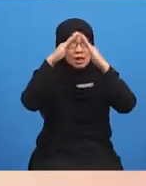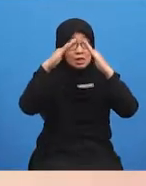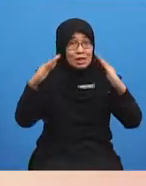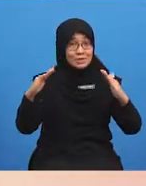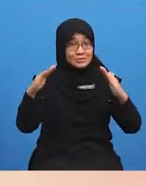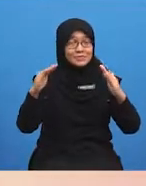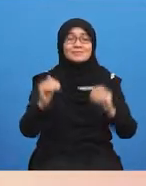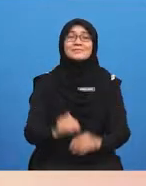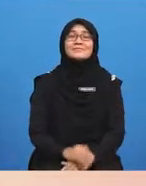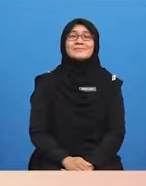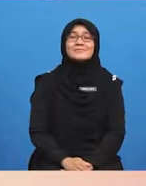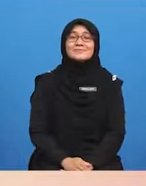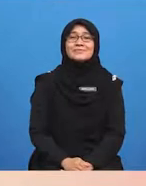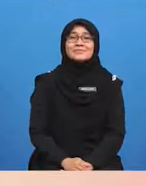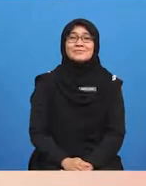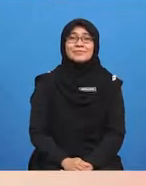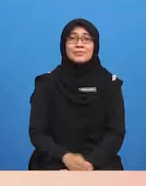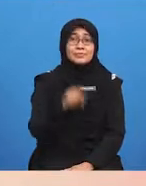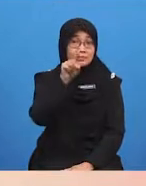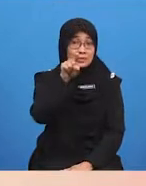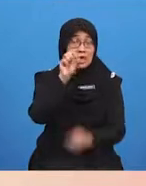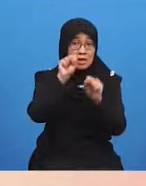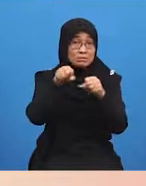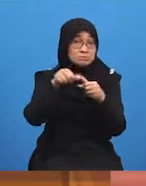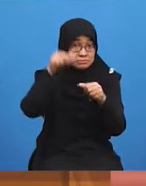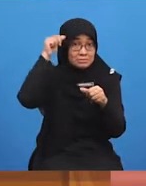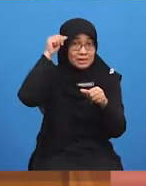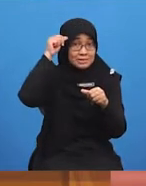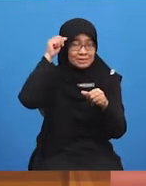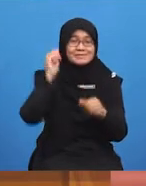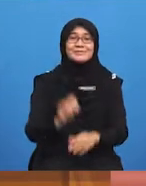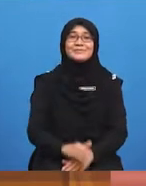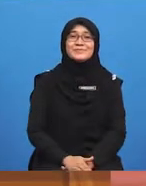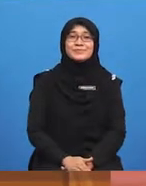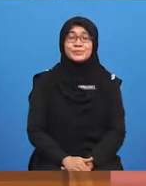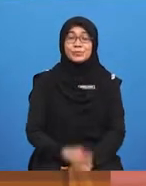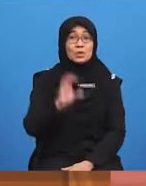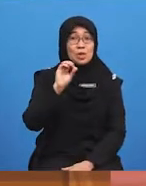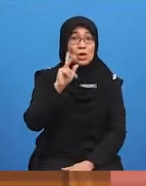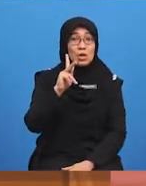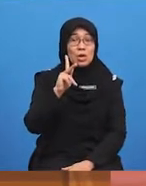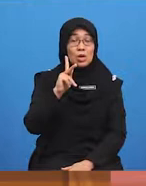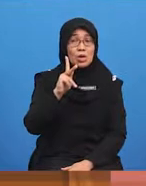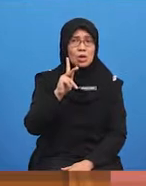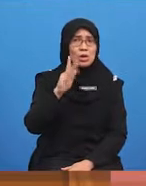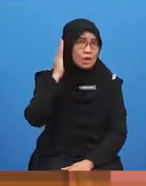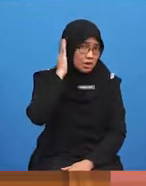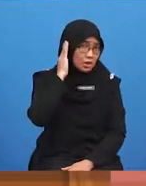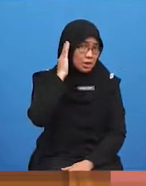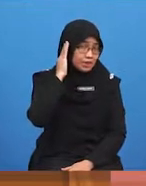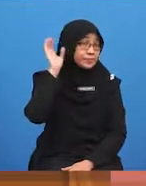I can. Boys and girls, can you still remember? All right. I need you to listen to my riddle and guess the